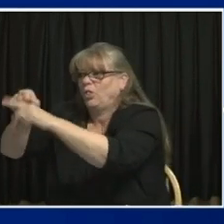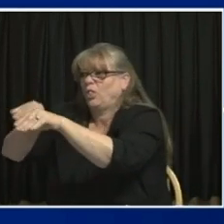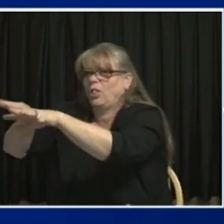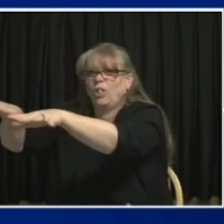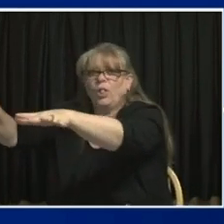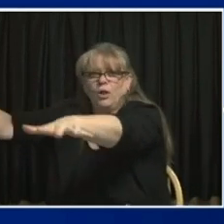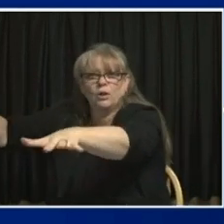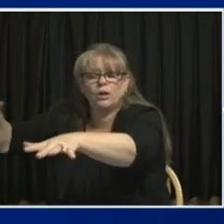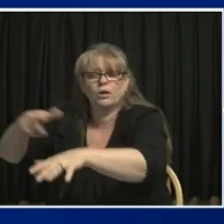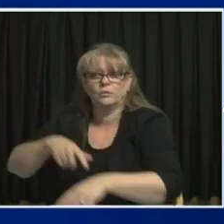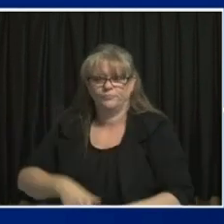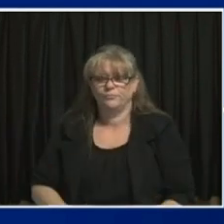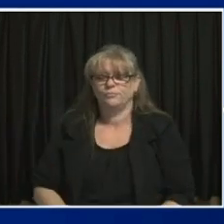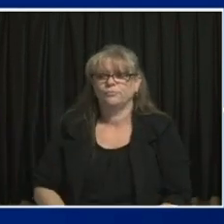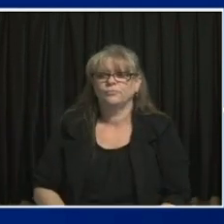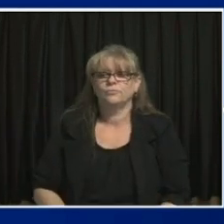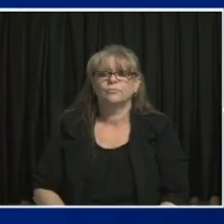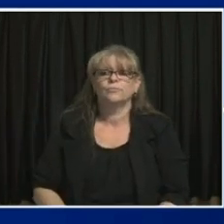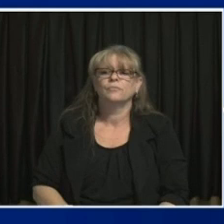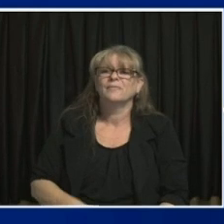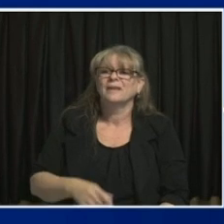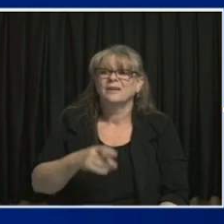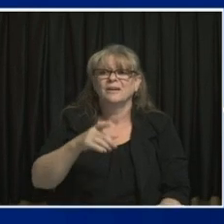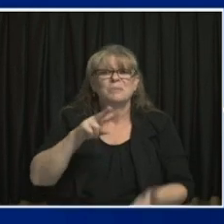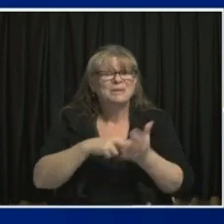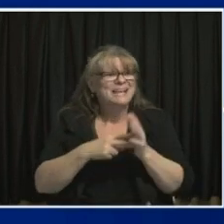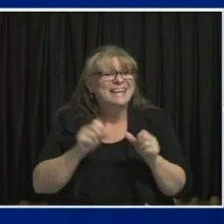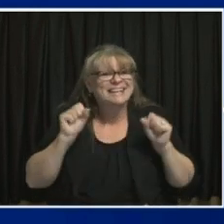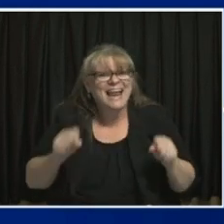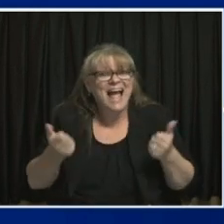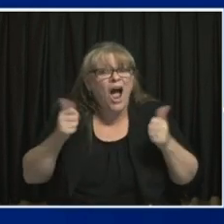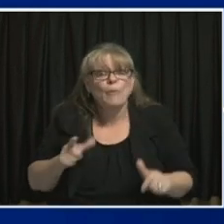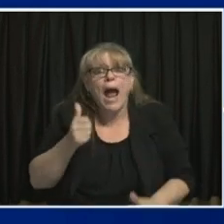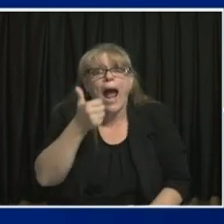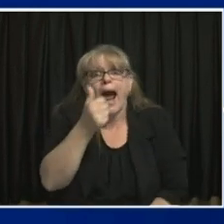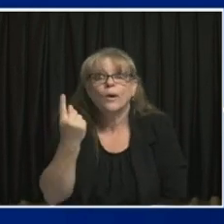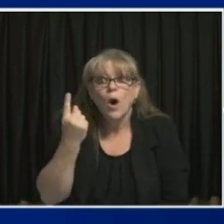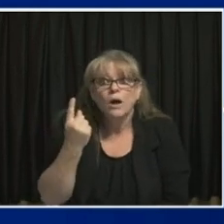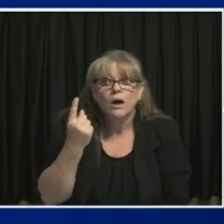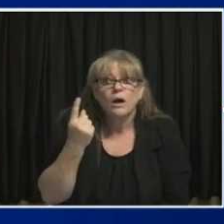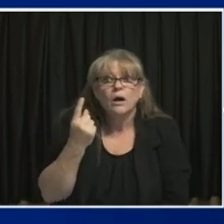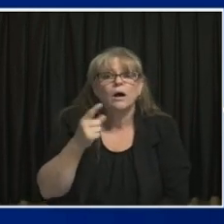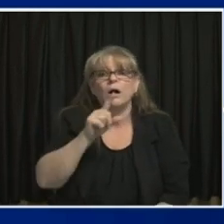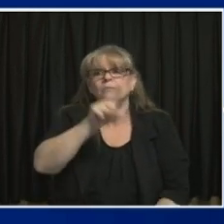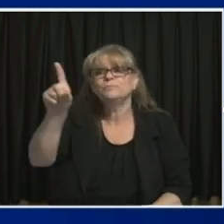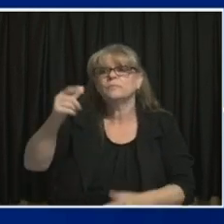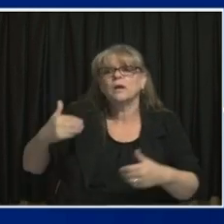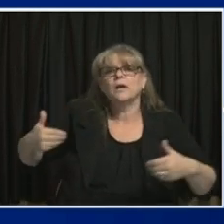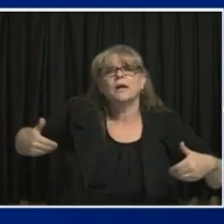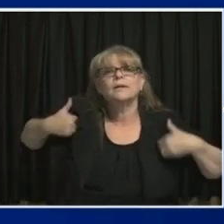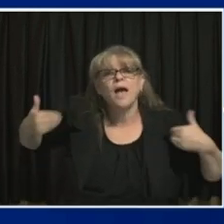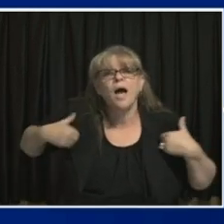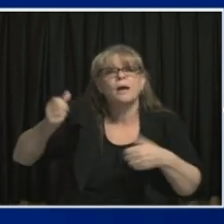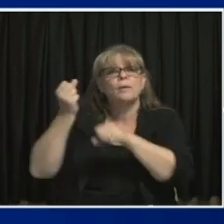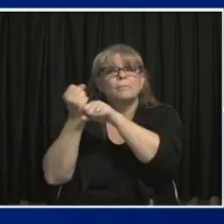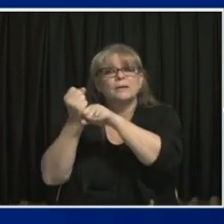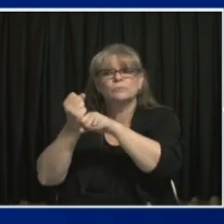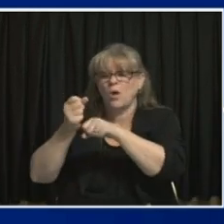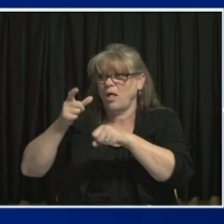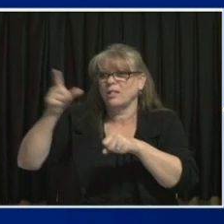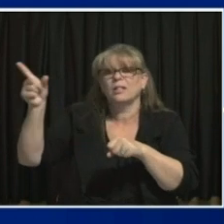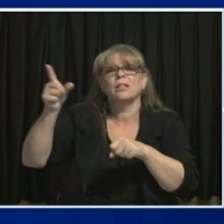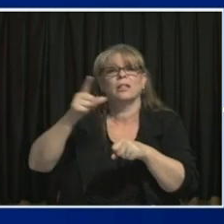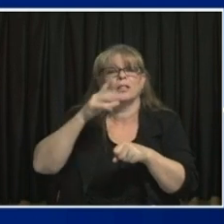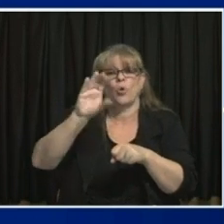It can happen to anyone. A 21-year-old baseball player at Colorado Mesa University, Cody Leister, tragically lost his battle with COVID-19